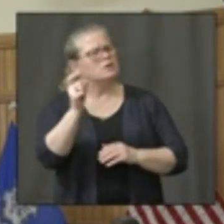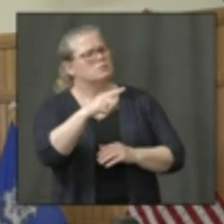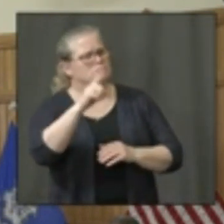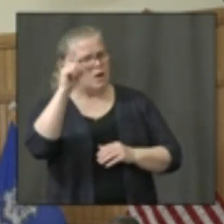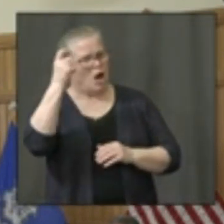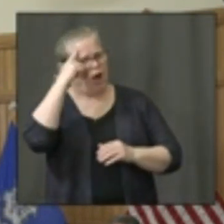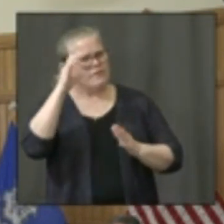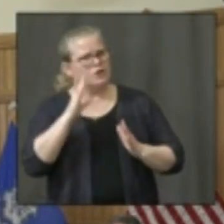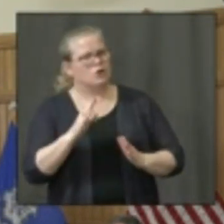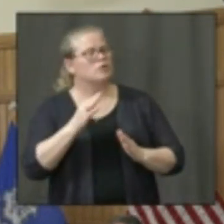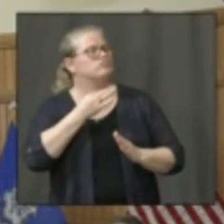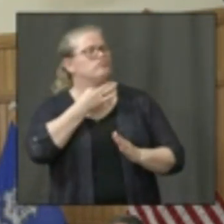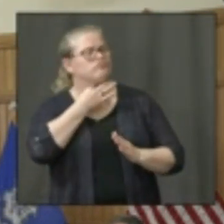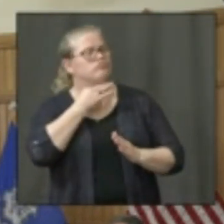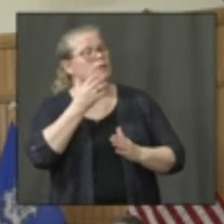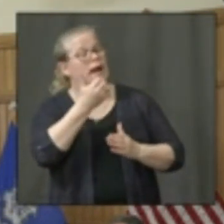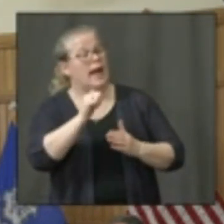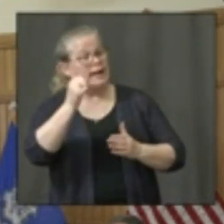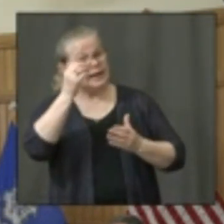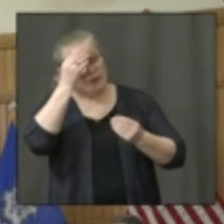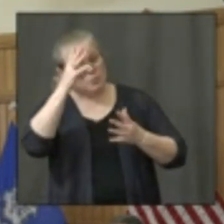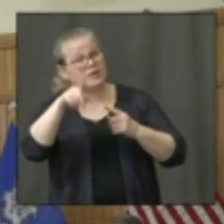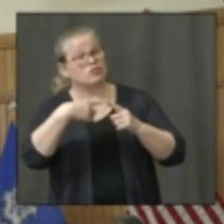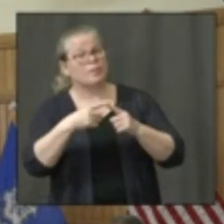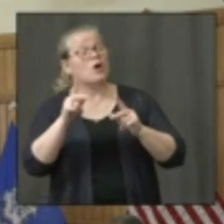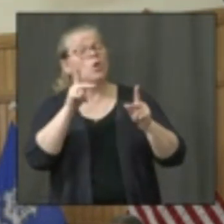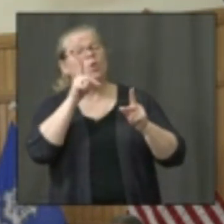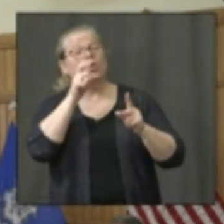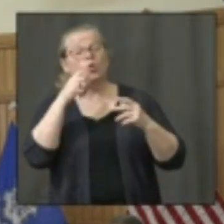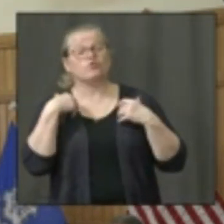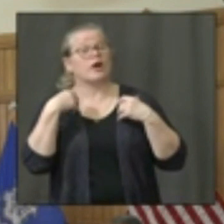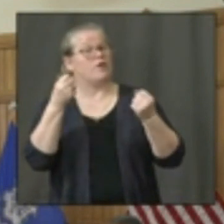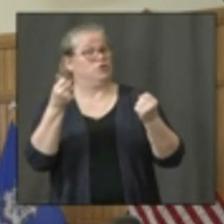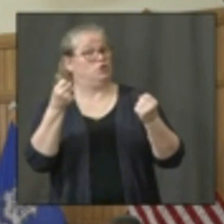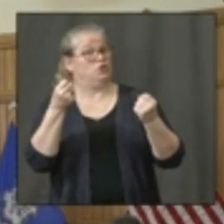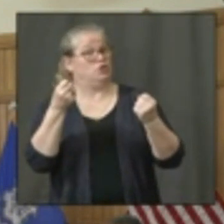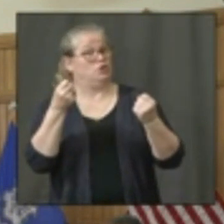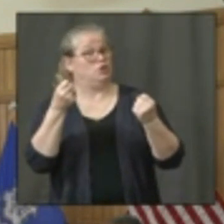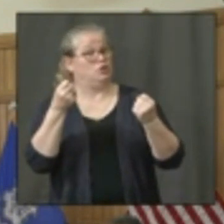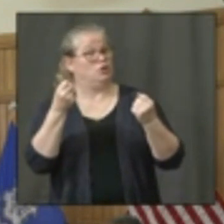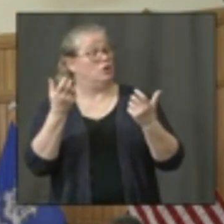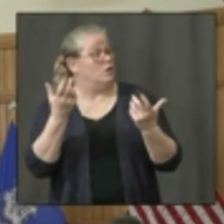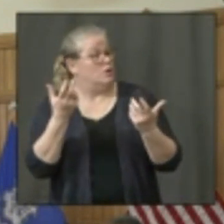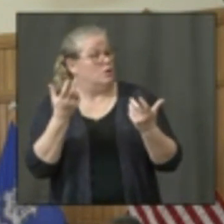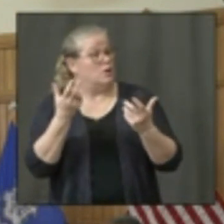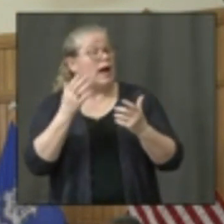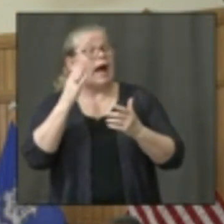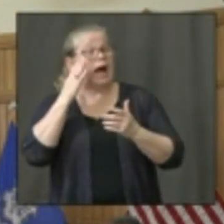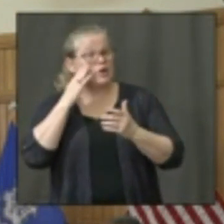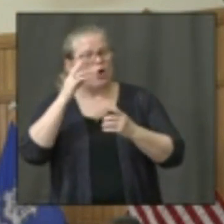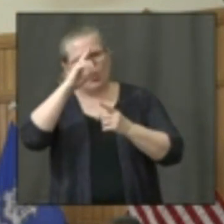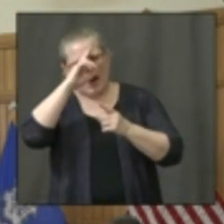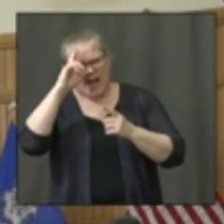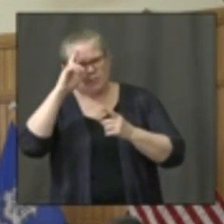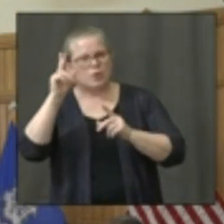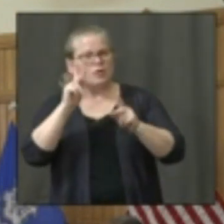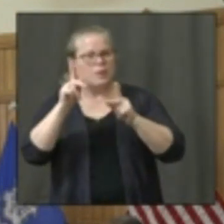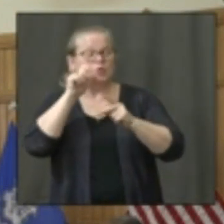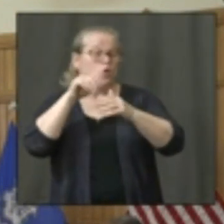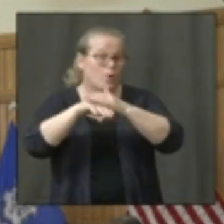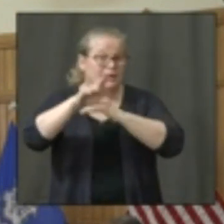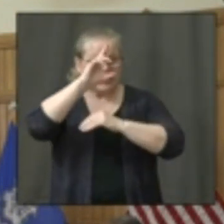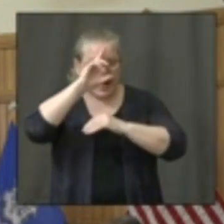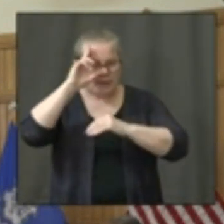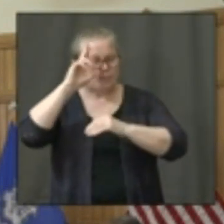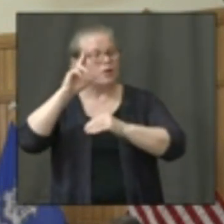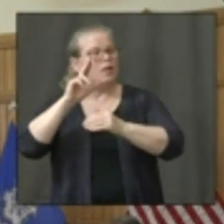any information about recoveries. We know that tracking the hospitalizations and the deaths, that's important to paint the picture of where we stand, but I